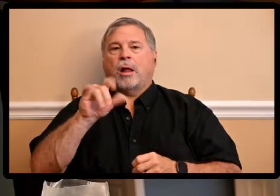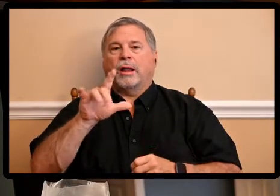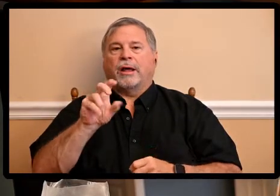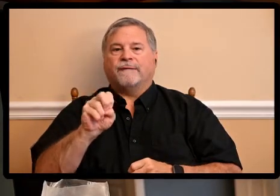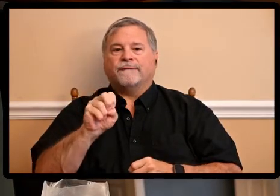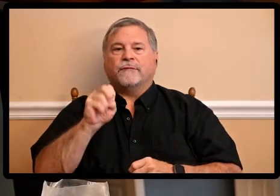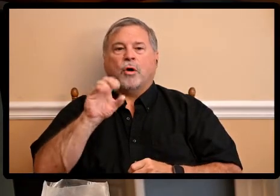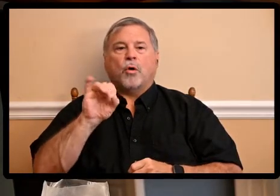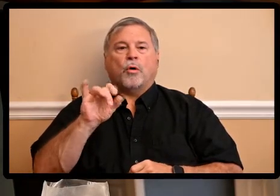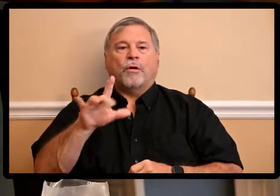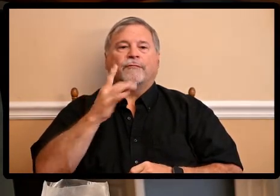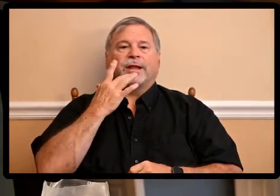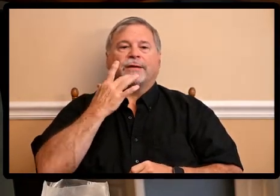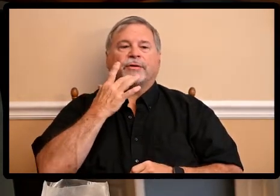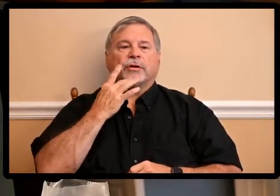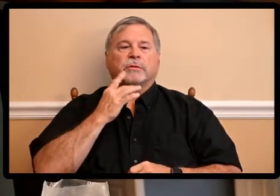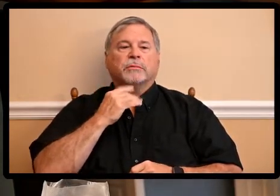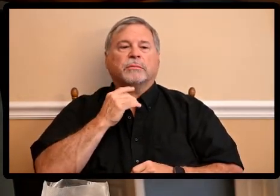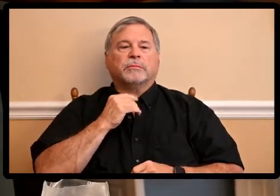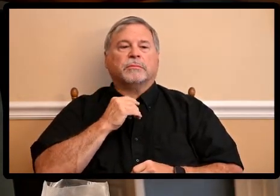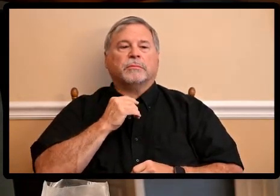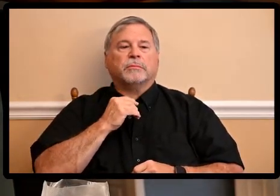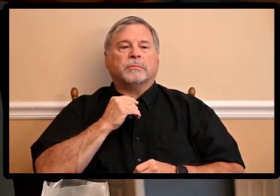flavor in this